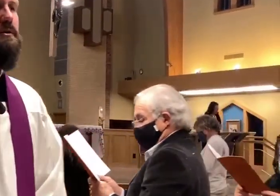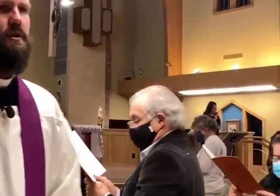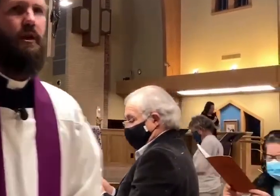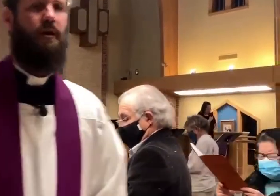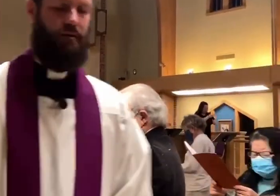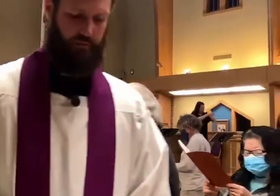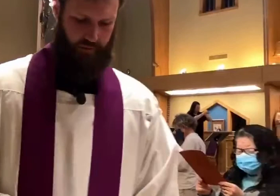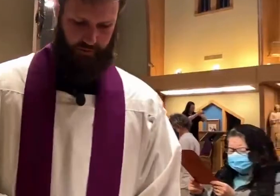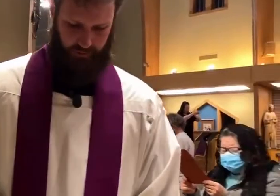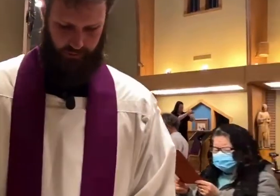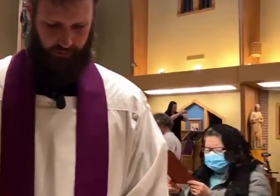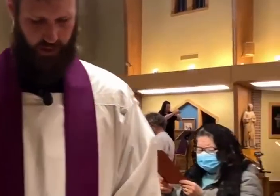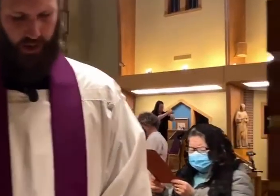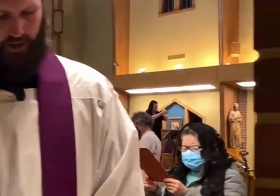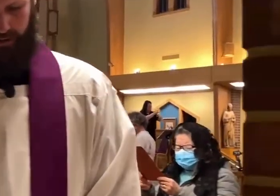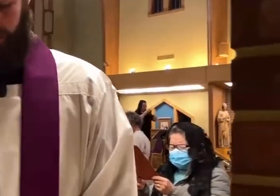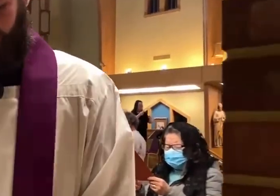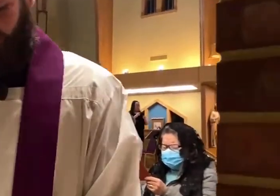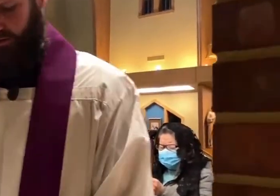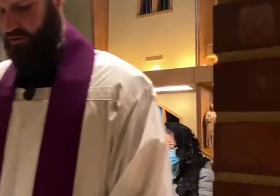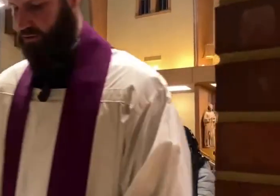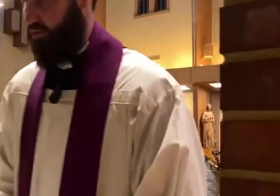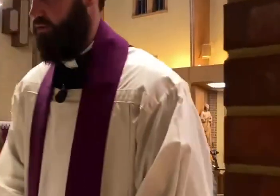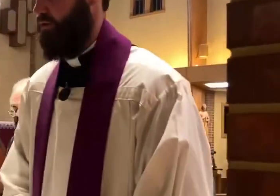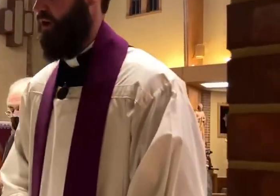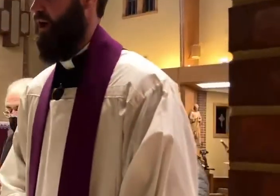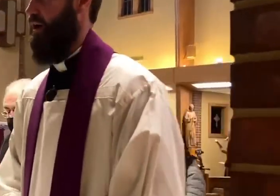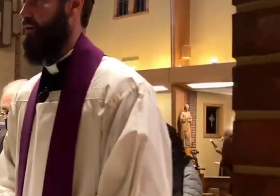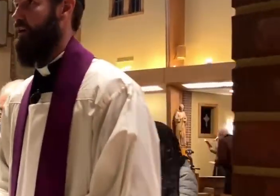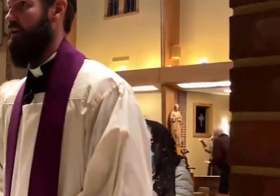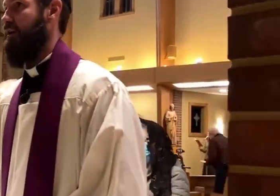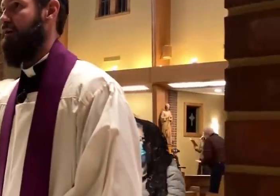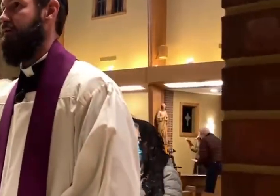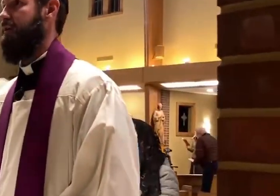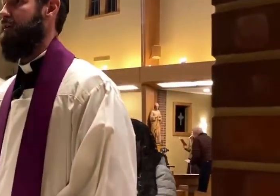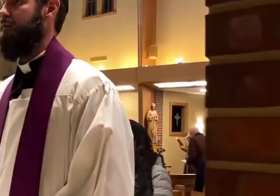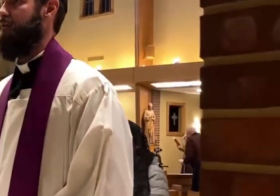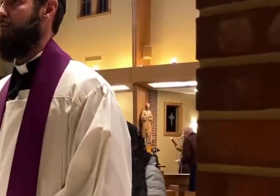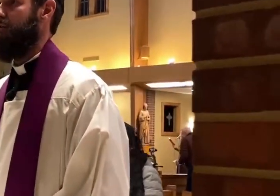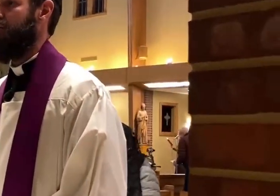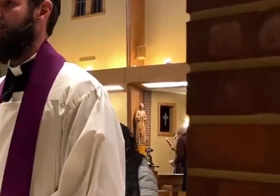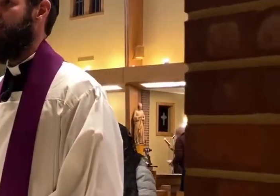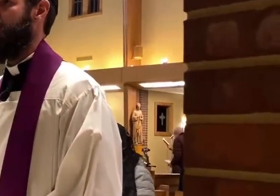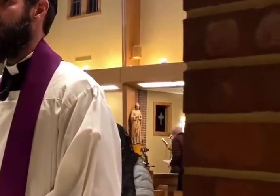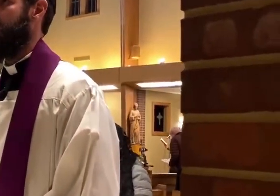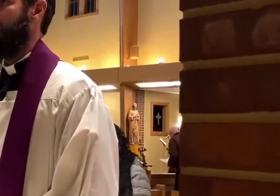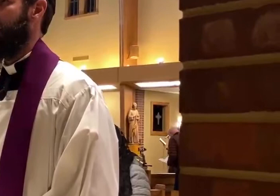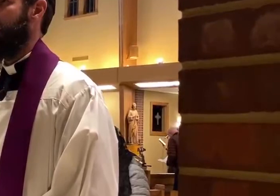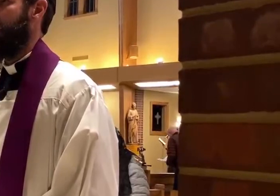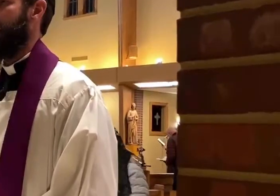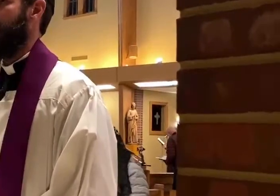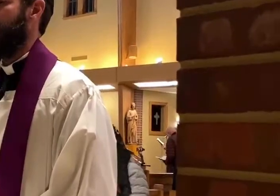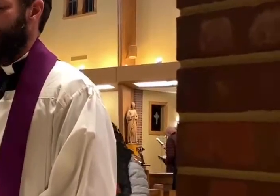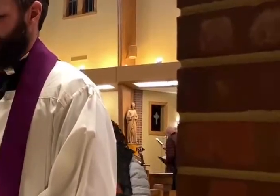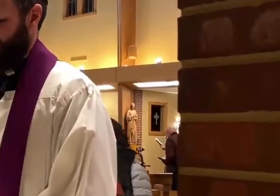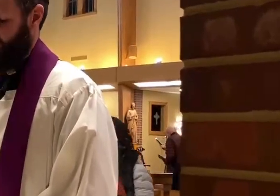who share it the jeweled crown of victory.